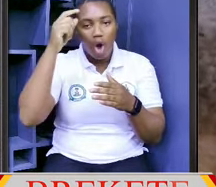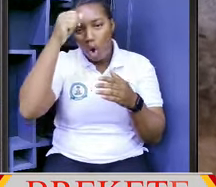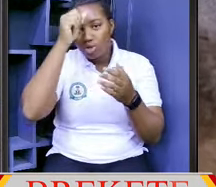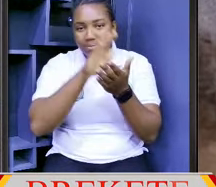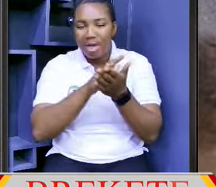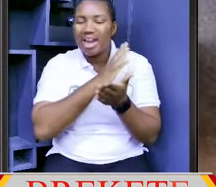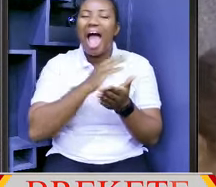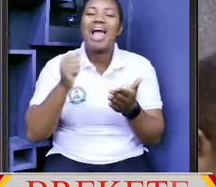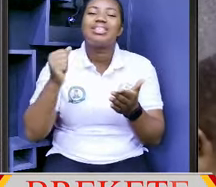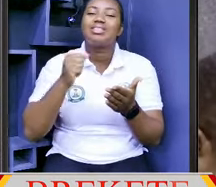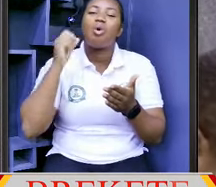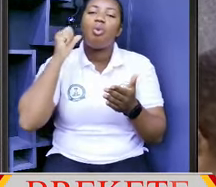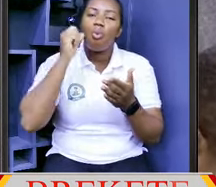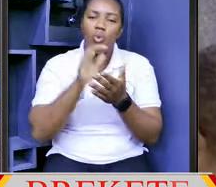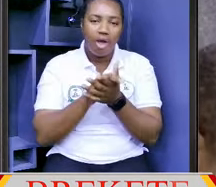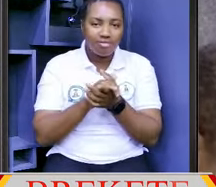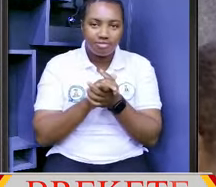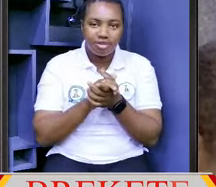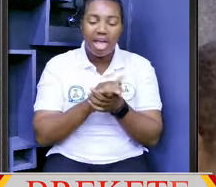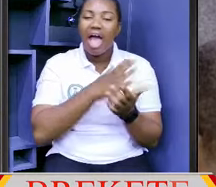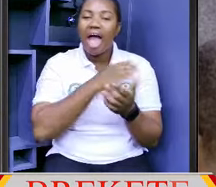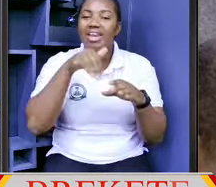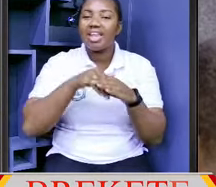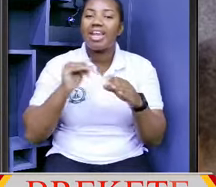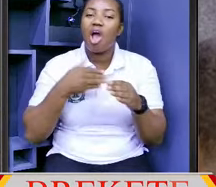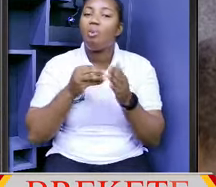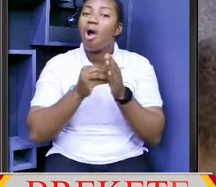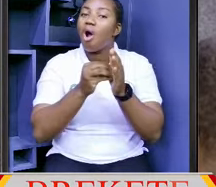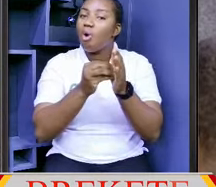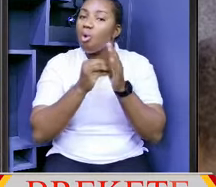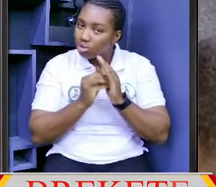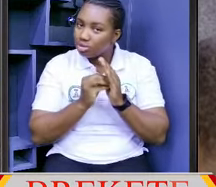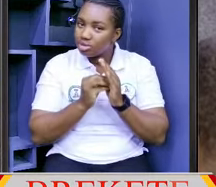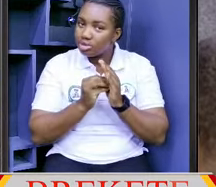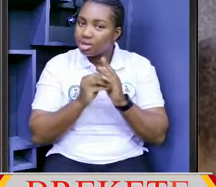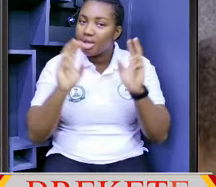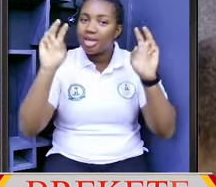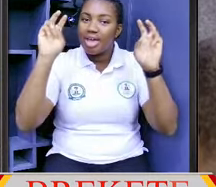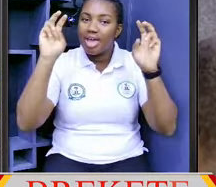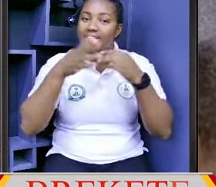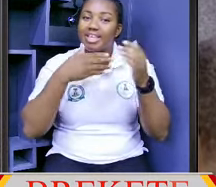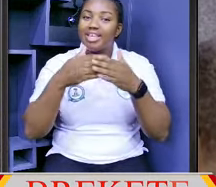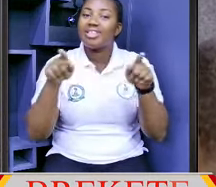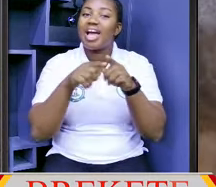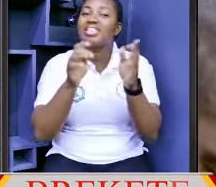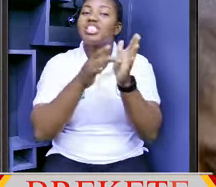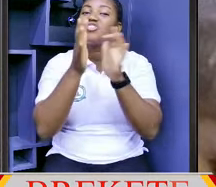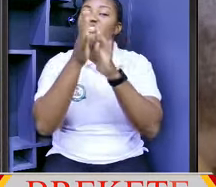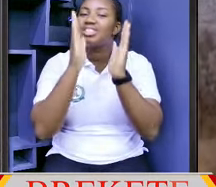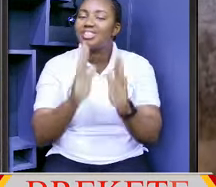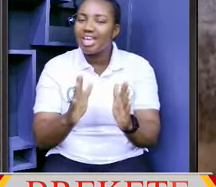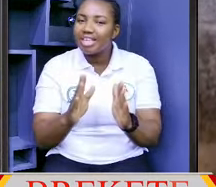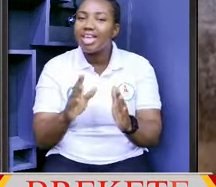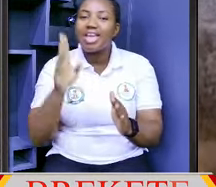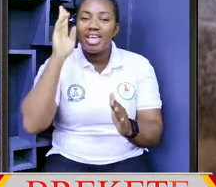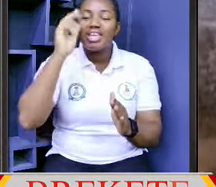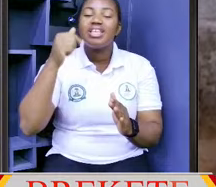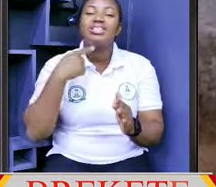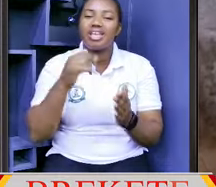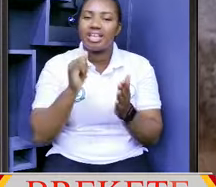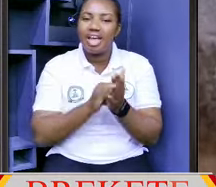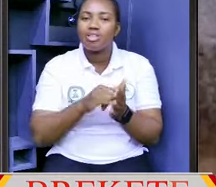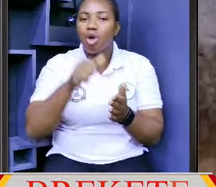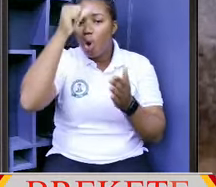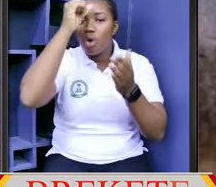husband and wife. And in our own case as a Christian, you say that husband